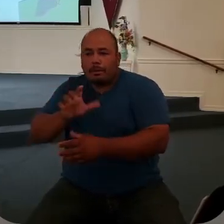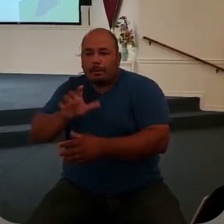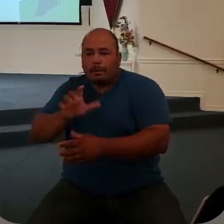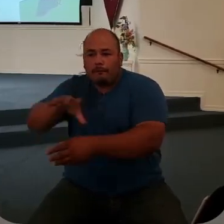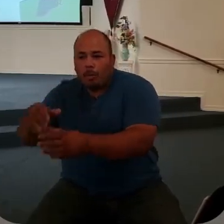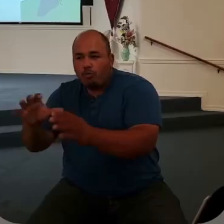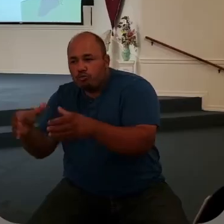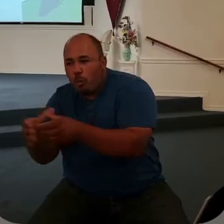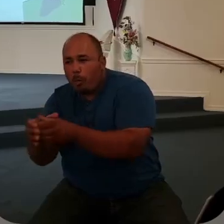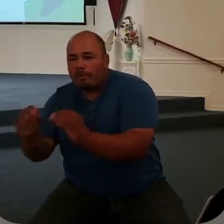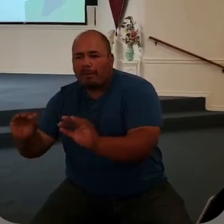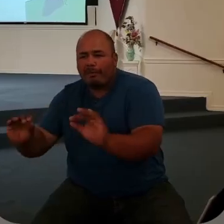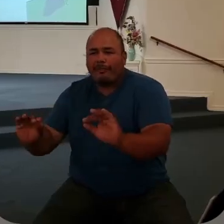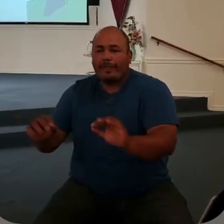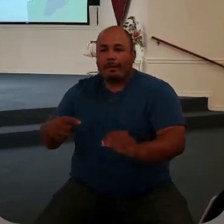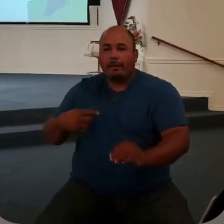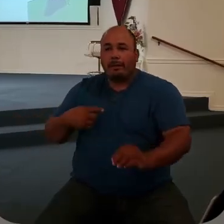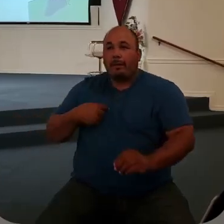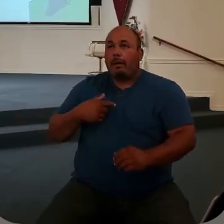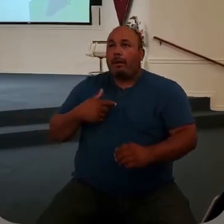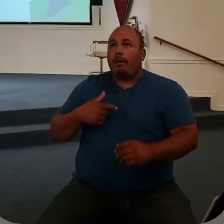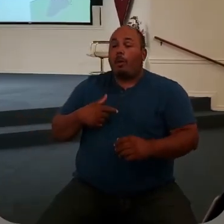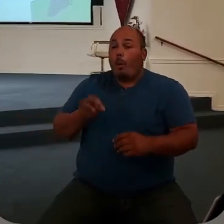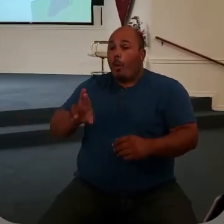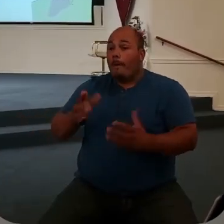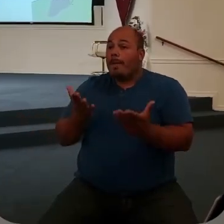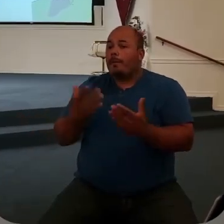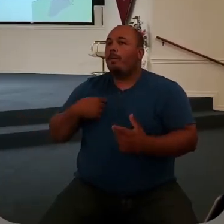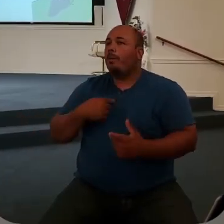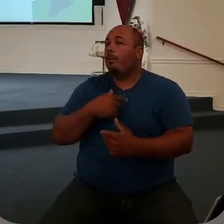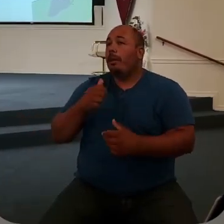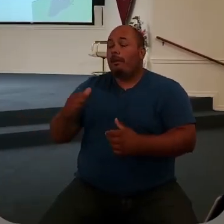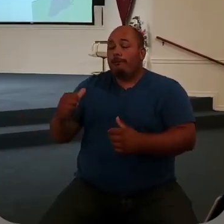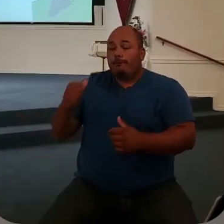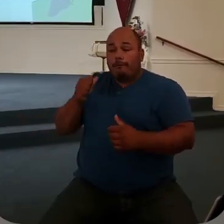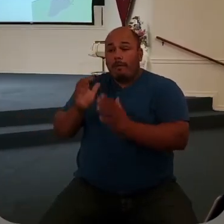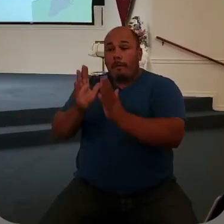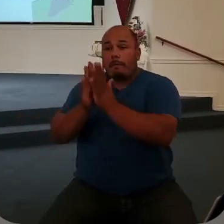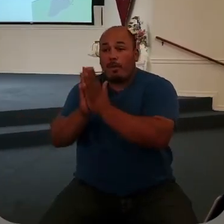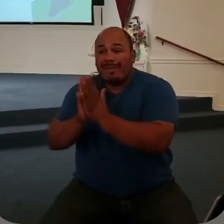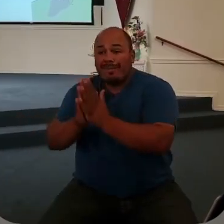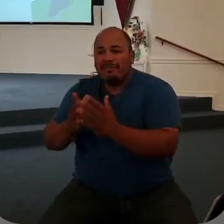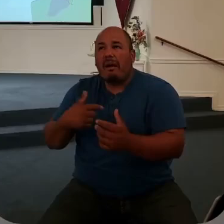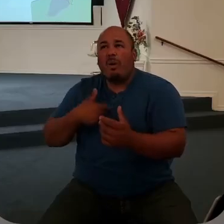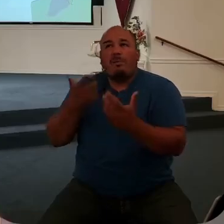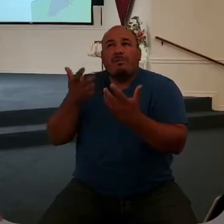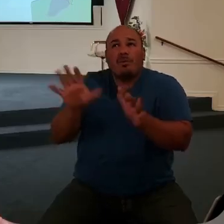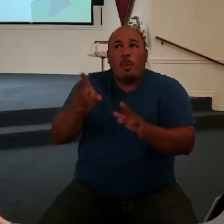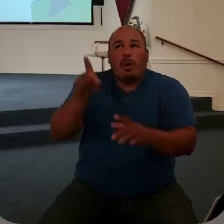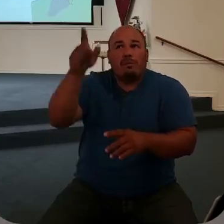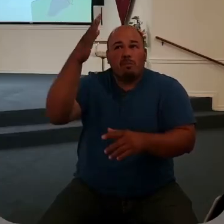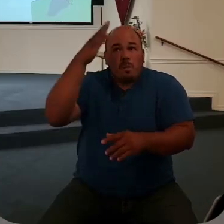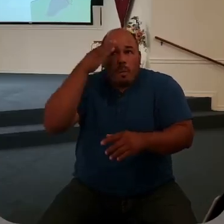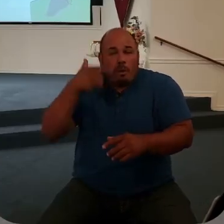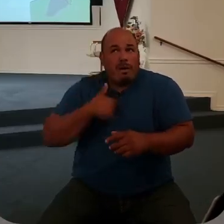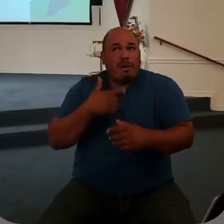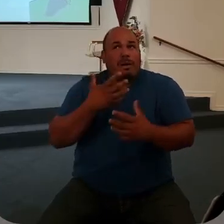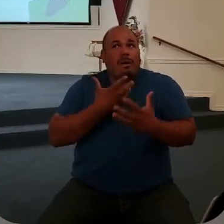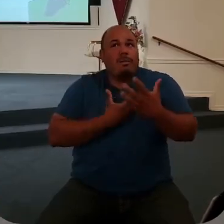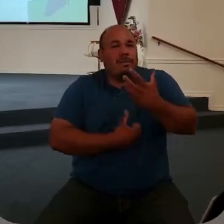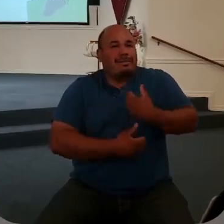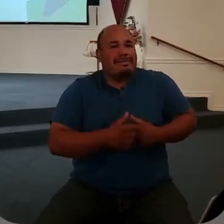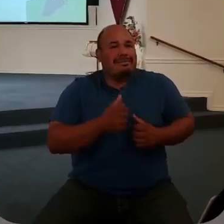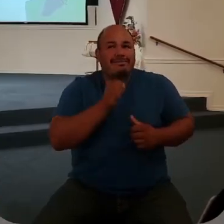even afraid to pray and ask God to help us break the addiction because, we don't want God to find out we have an addiction.